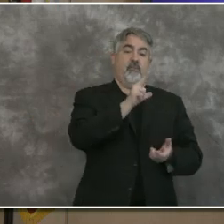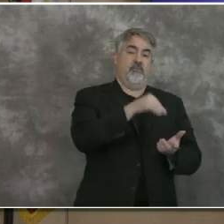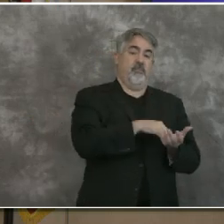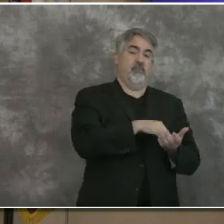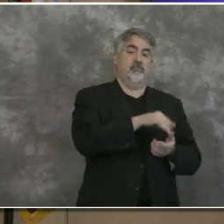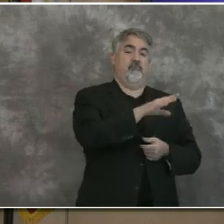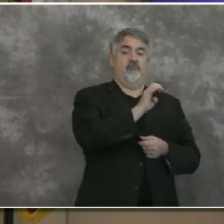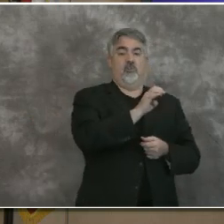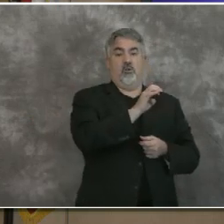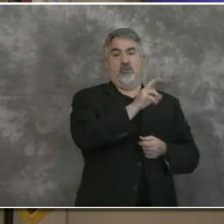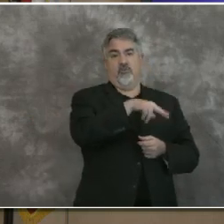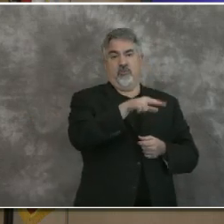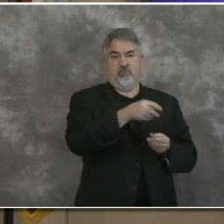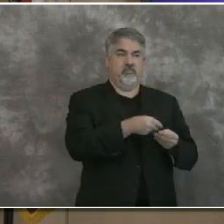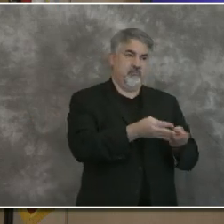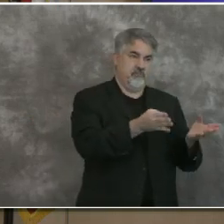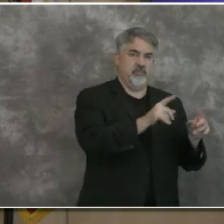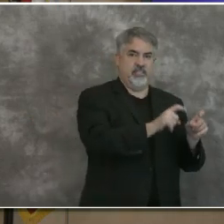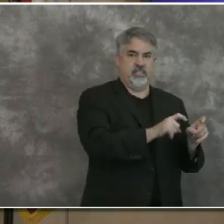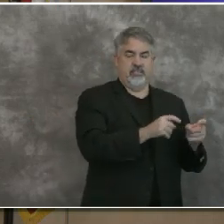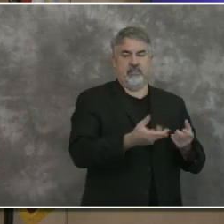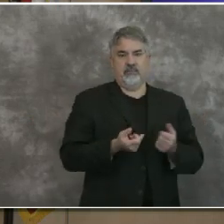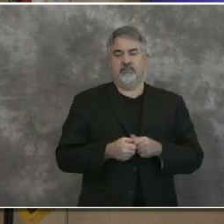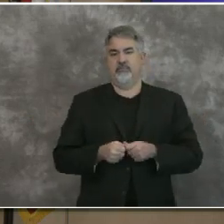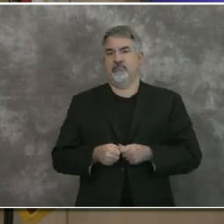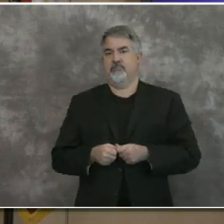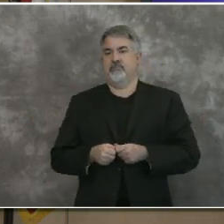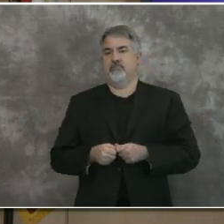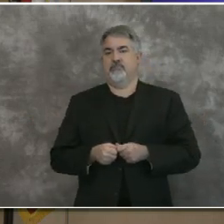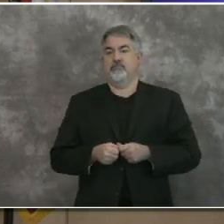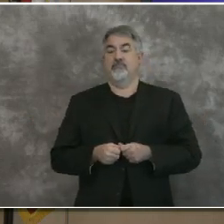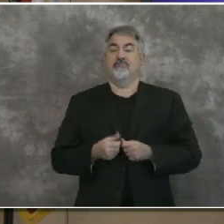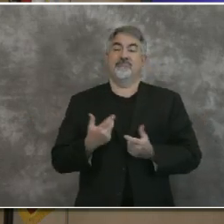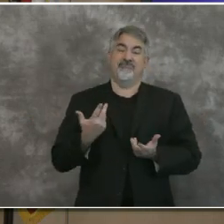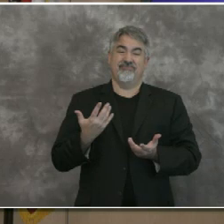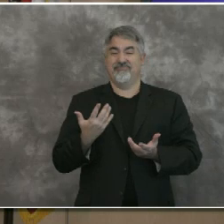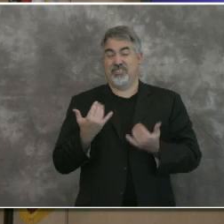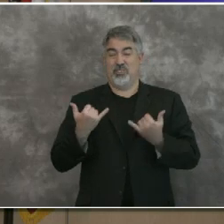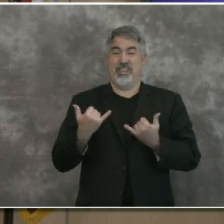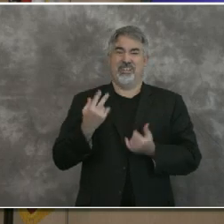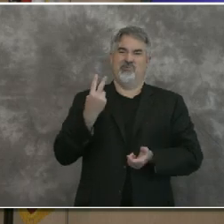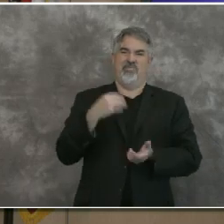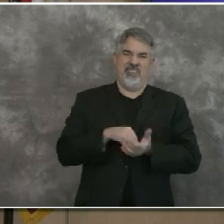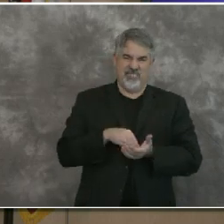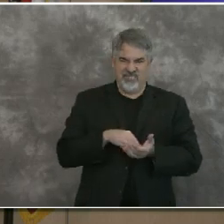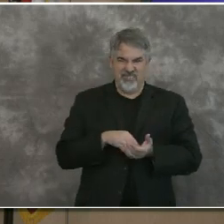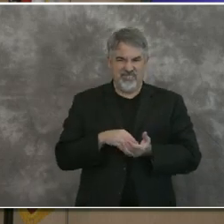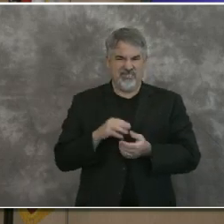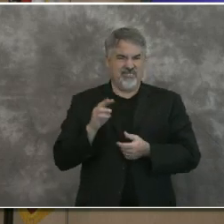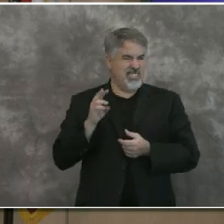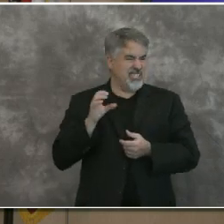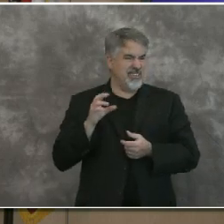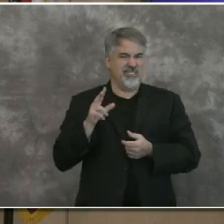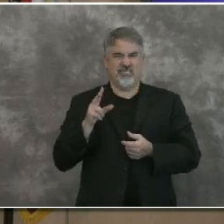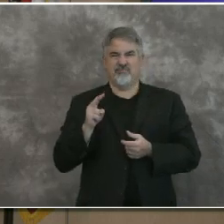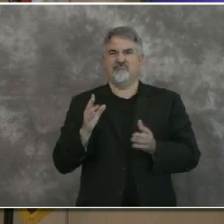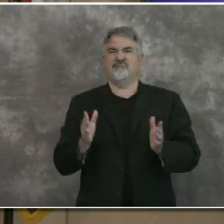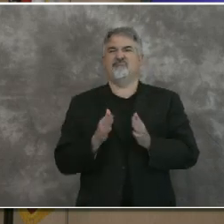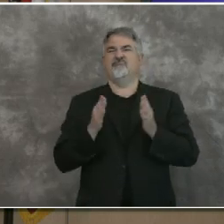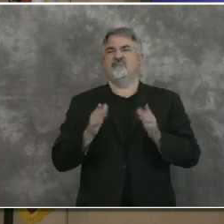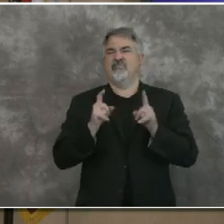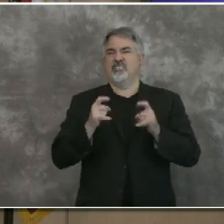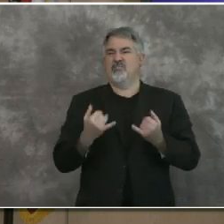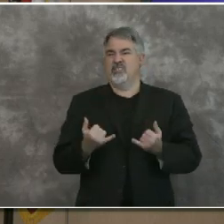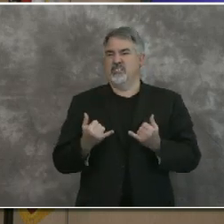tests conducted. Today, we're only reporting 2,638. Sundays are always a little bit of a dip. The